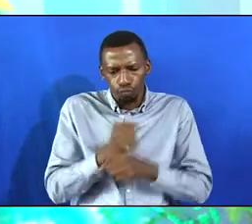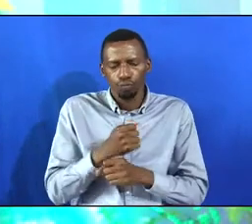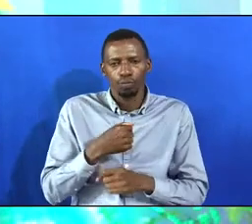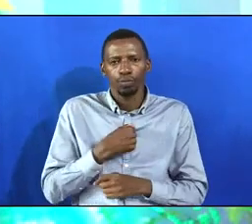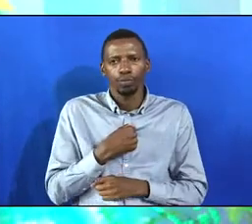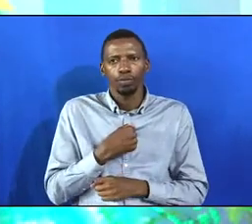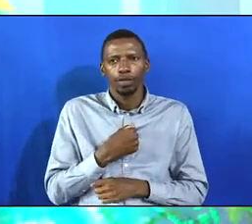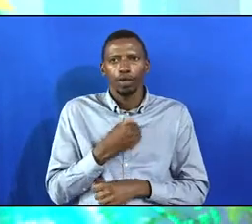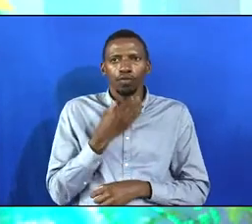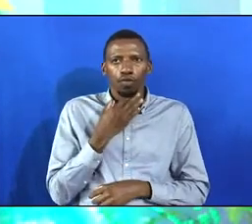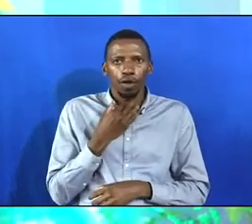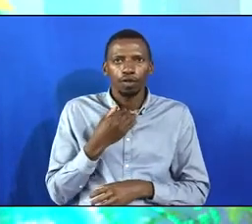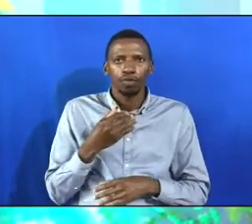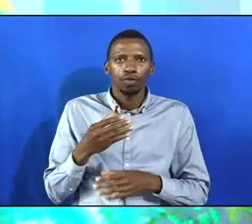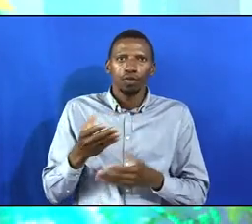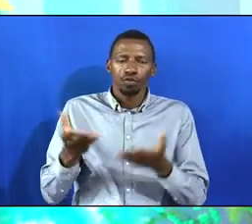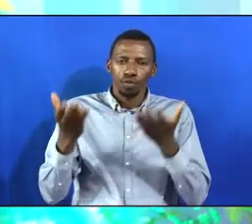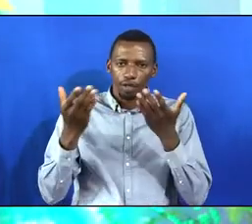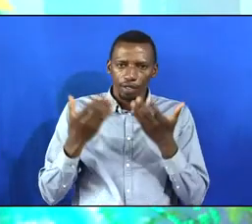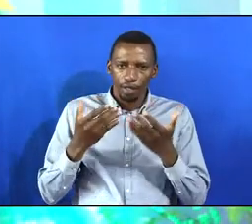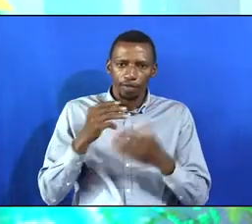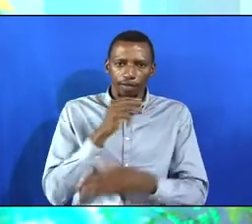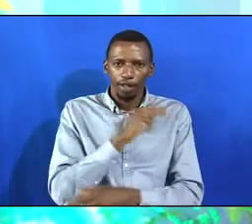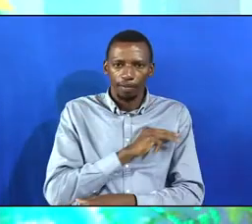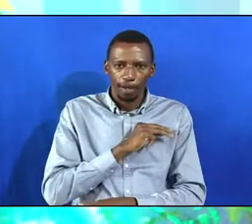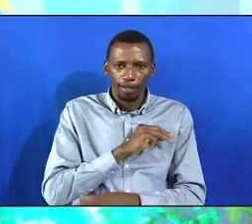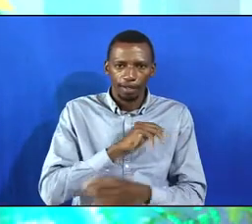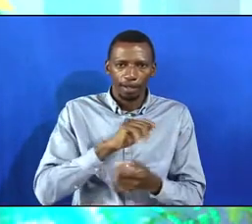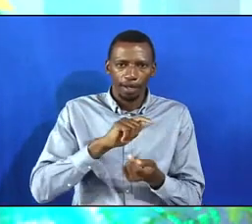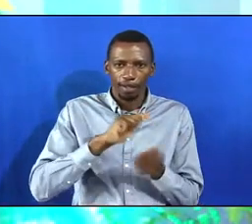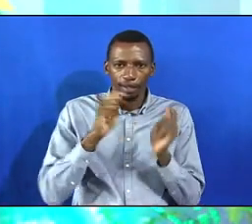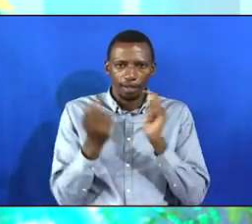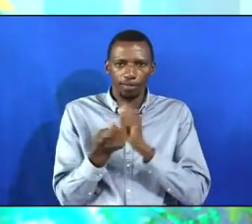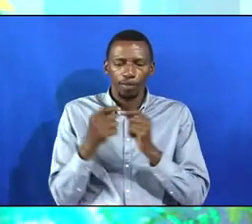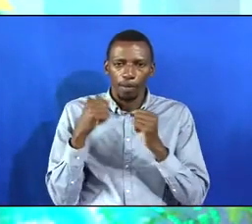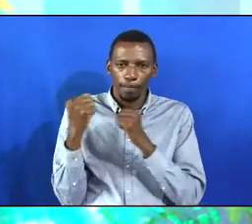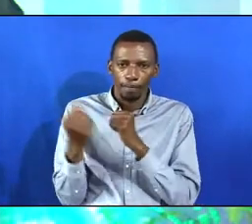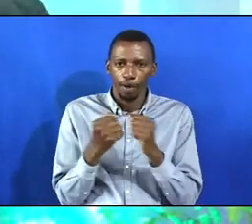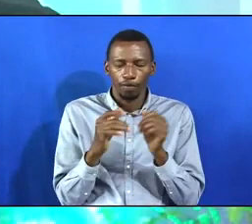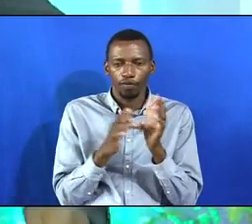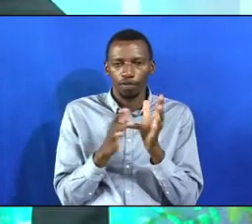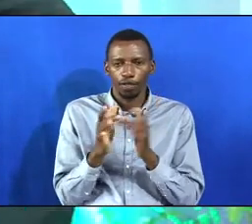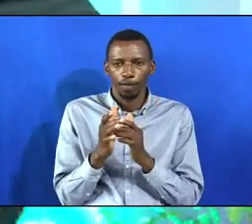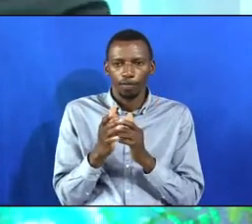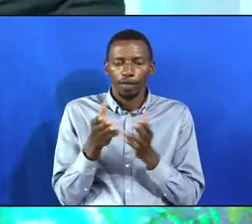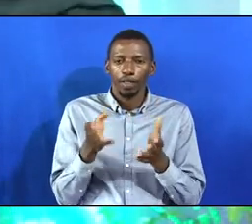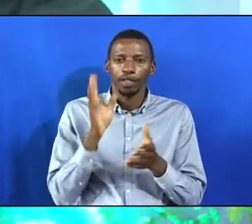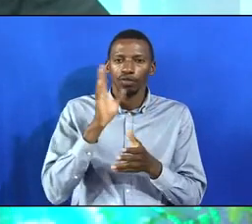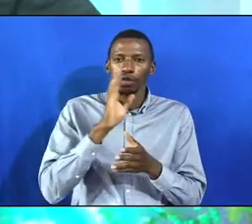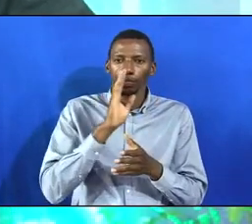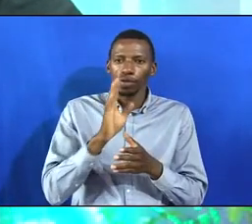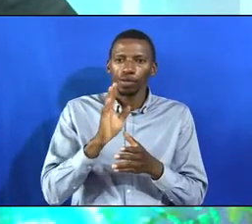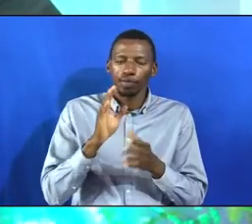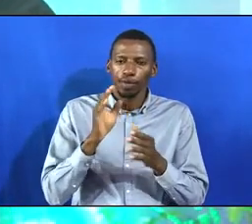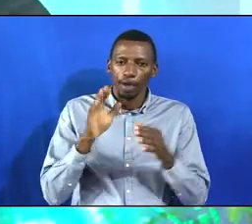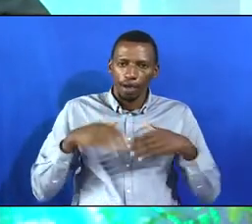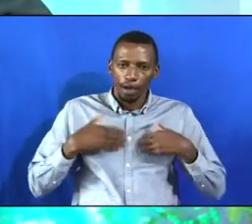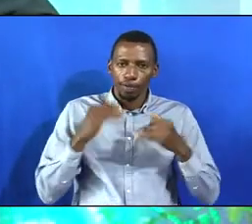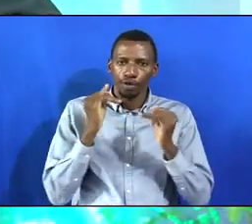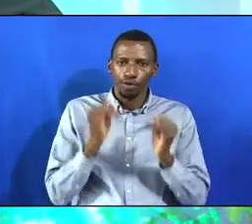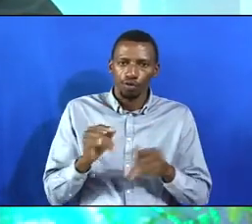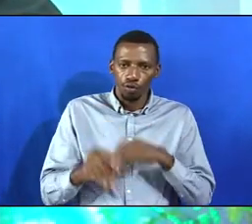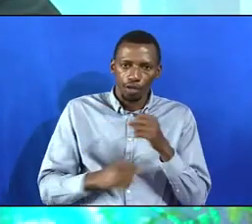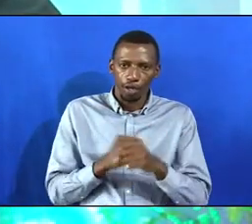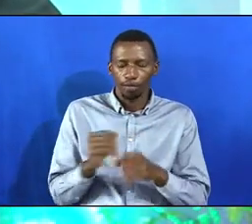recipient of the mercies and the transforming power of Jesus. Then this indeed is going to be a happy new year. Raise up your hand as I